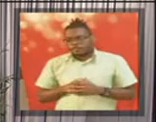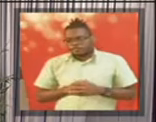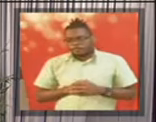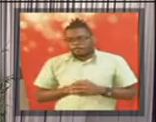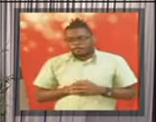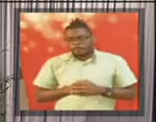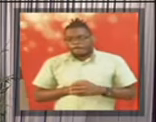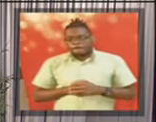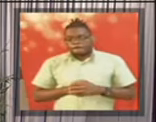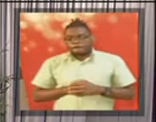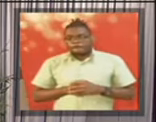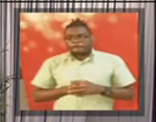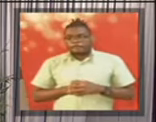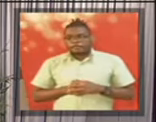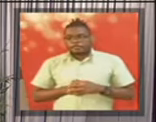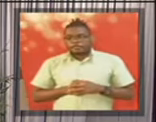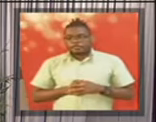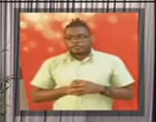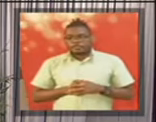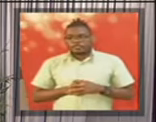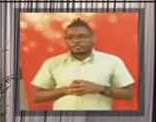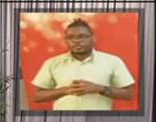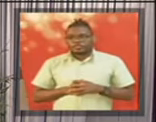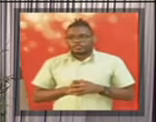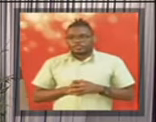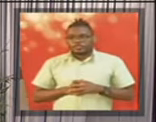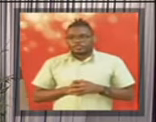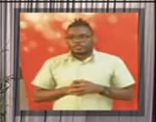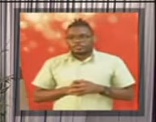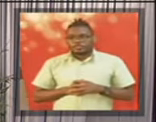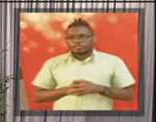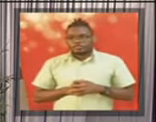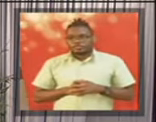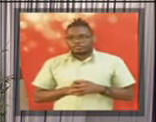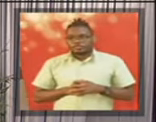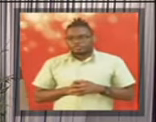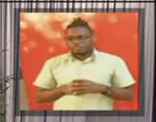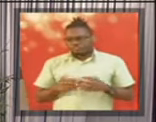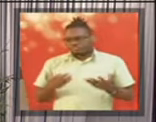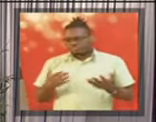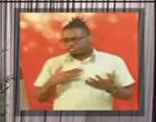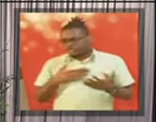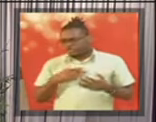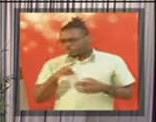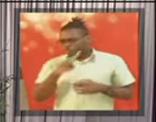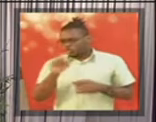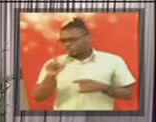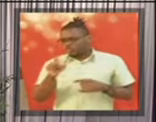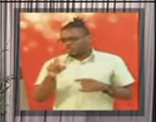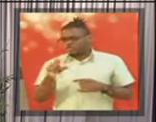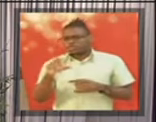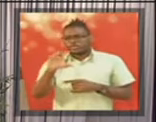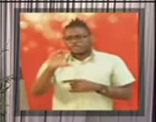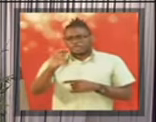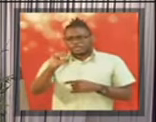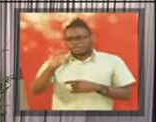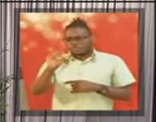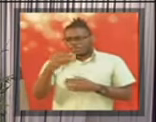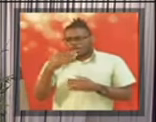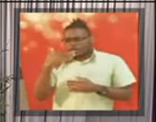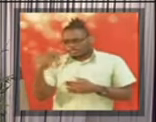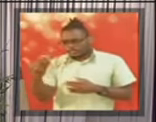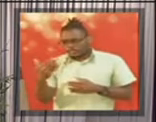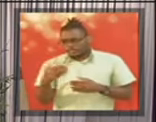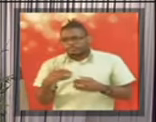Good morning again. My question this time is to Dr. Parasram. What I wanted to know is, I know